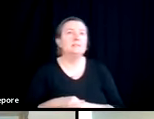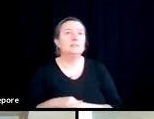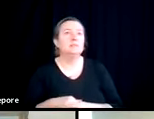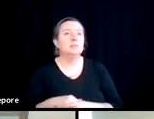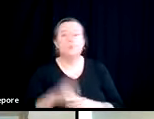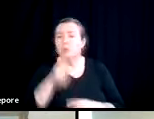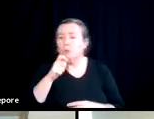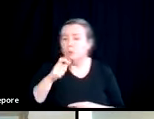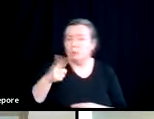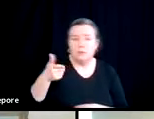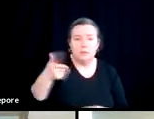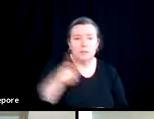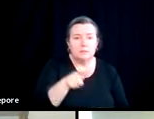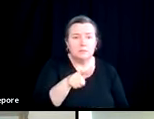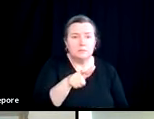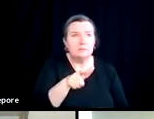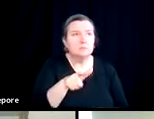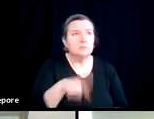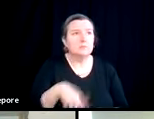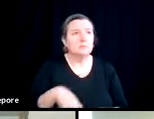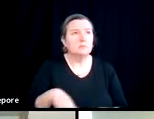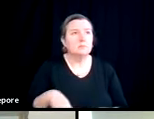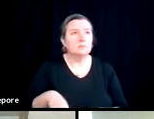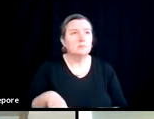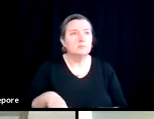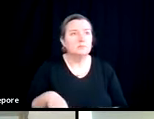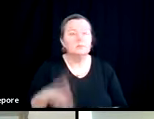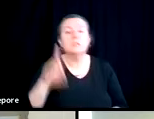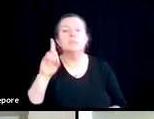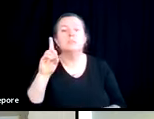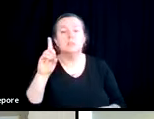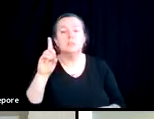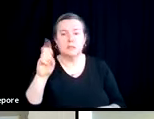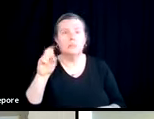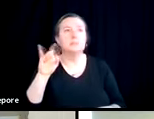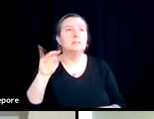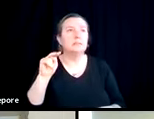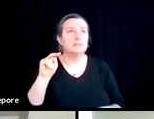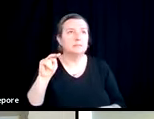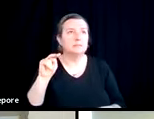go to Dustin Rasiopi. Hello, Dustin.